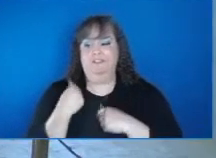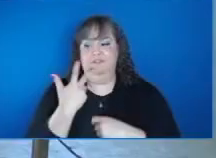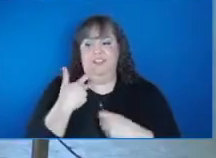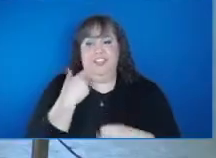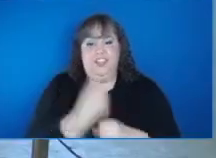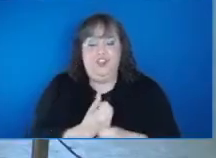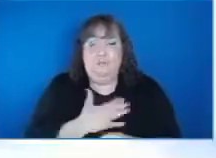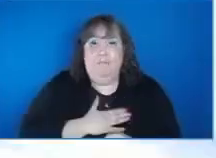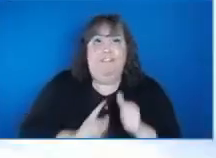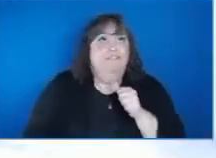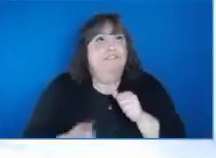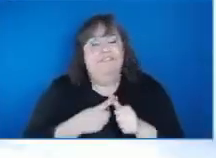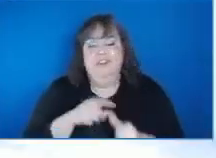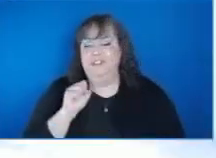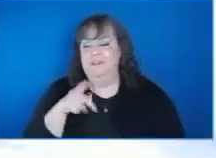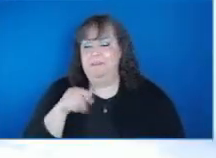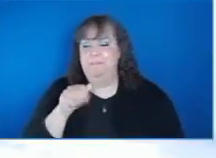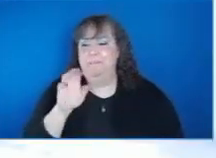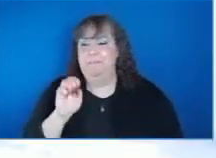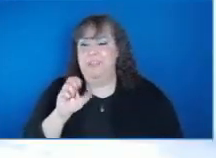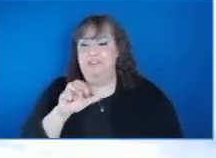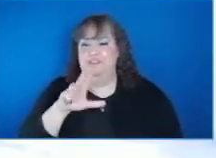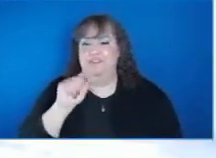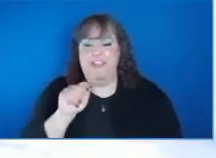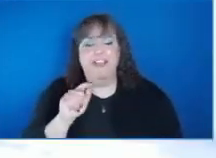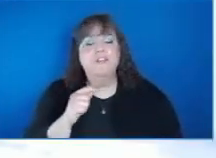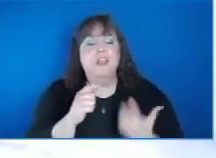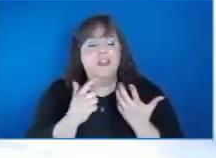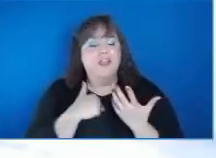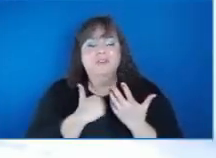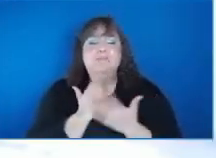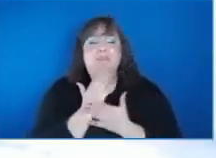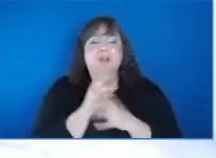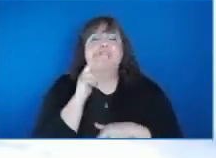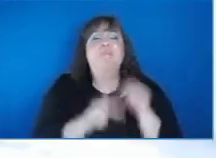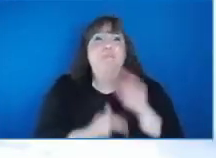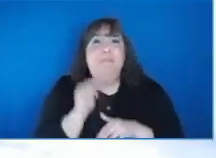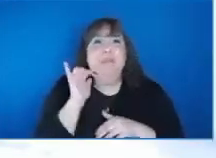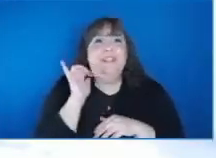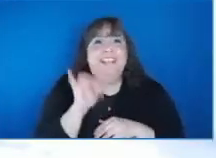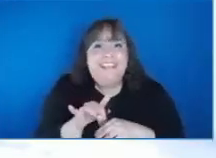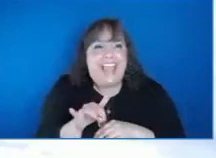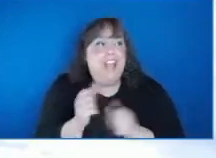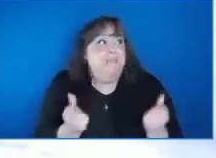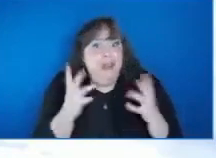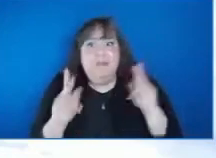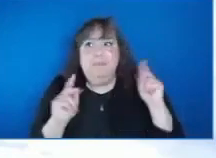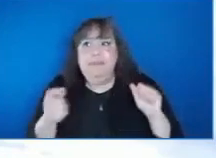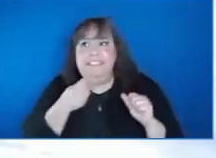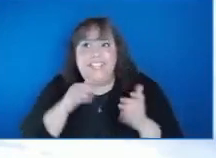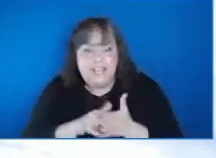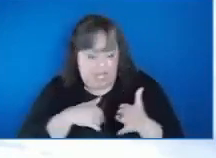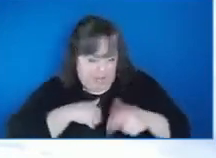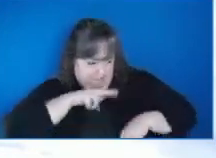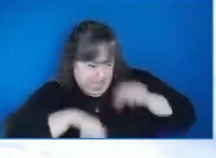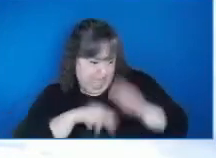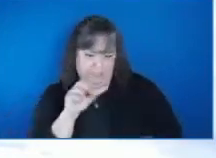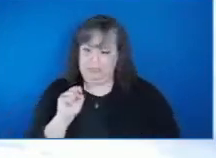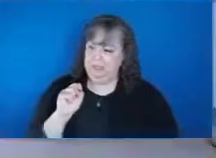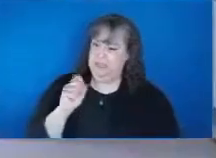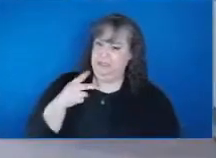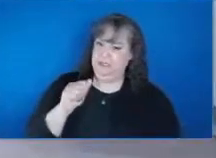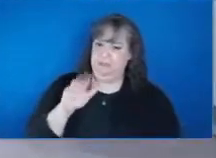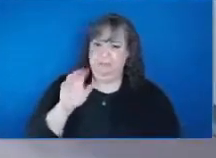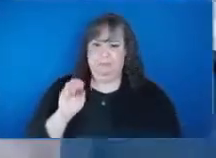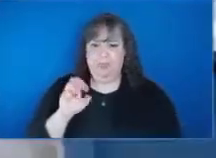that I was a part of building the spacecraft. Like, how many people get to say that? I built the spacecraft. Like, wow. I'm just a few years